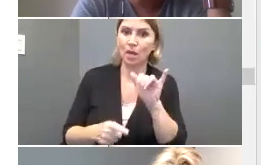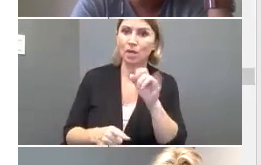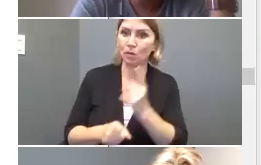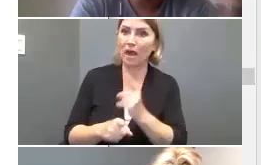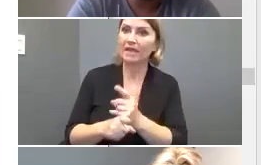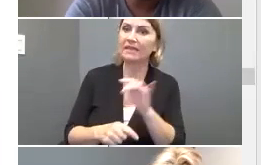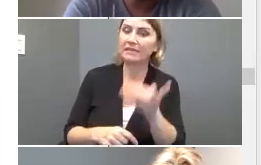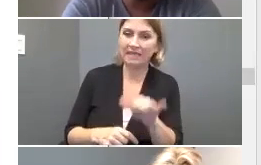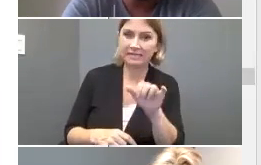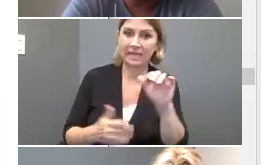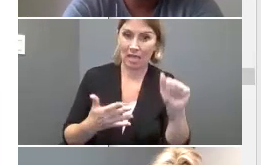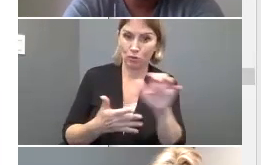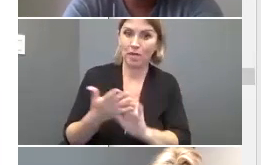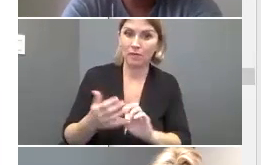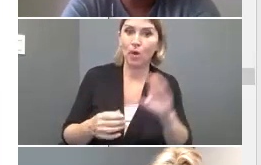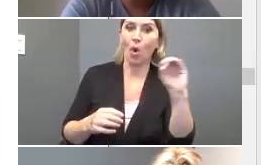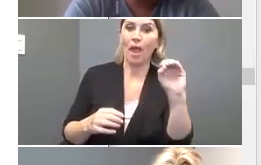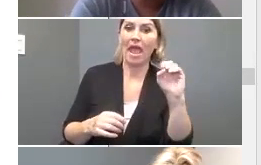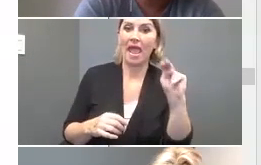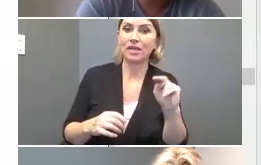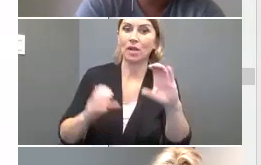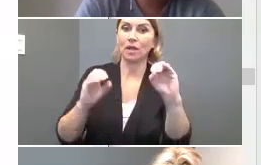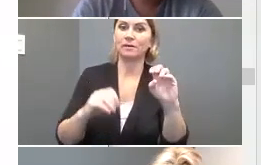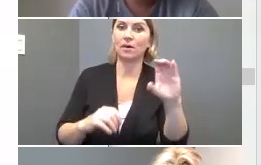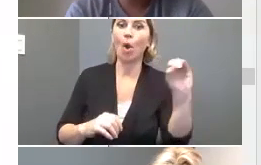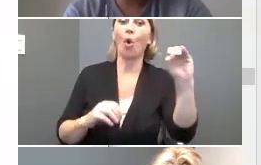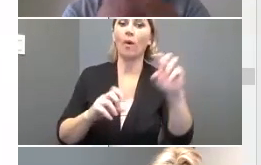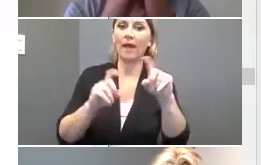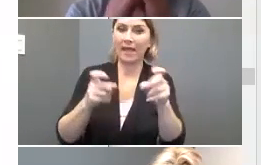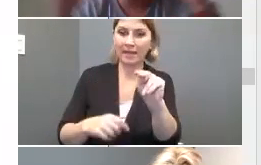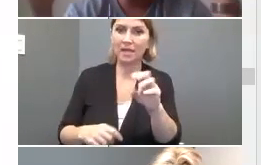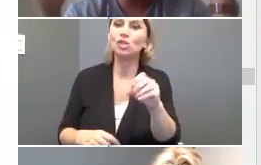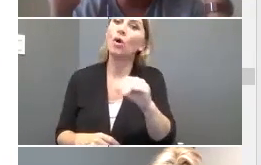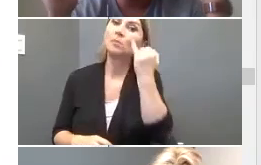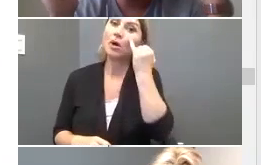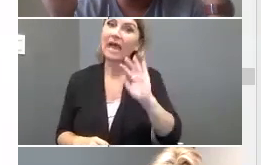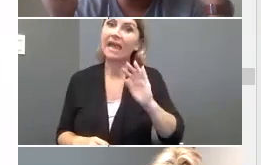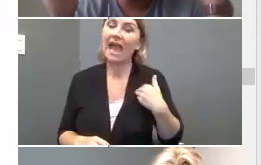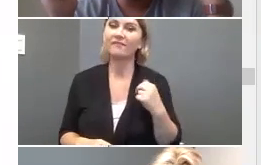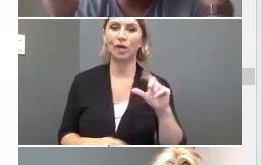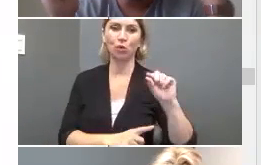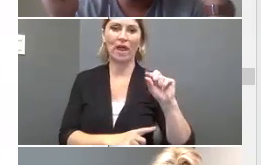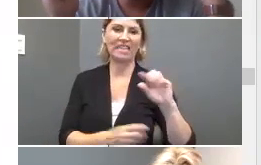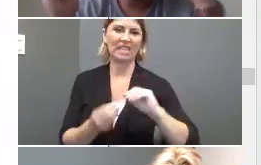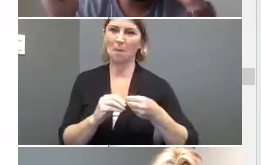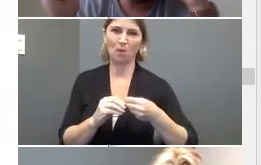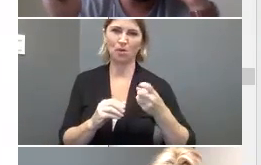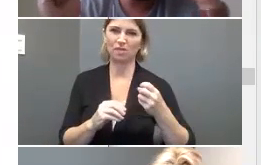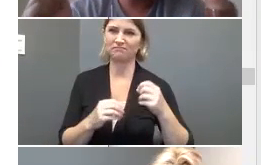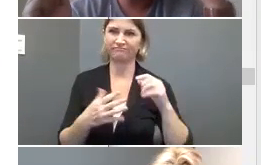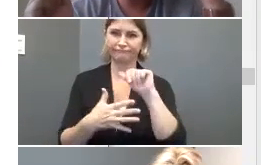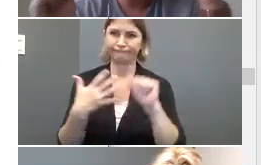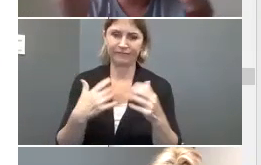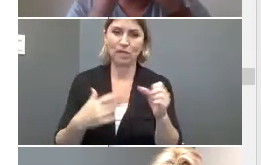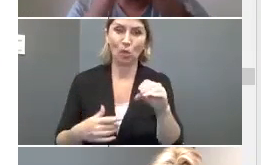those algorithms are in ON. So what they do is, say that I have 20 numbers or whatever, right? What